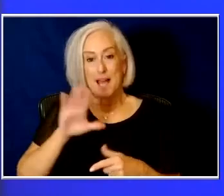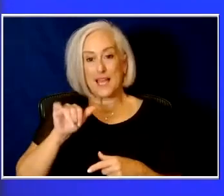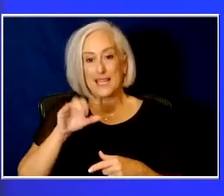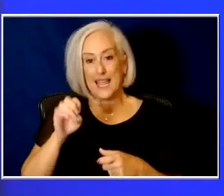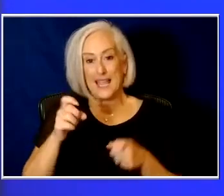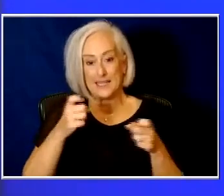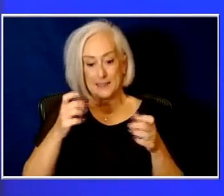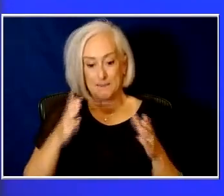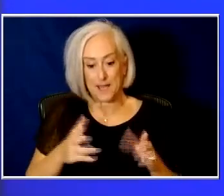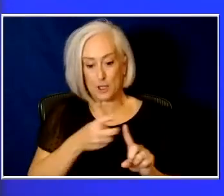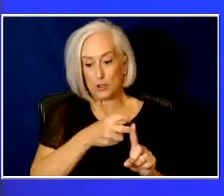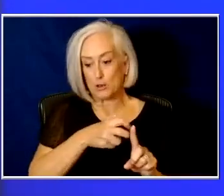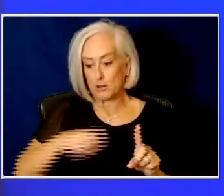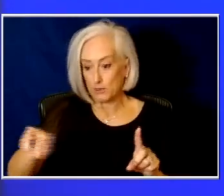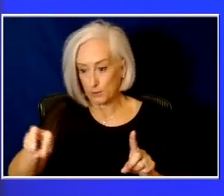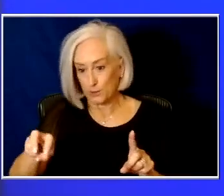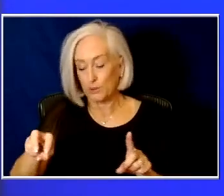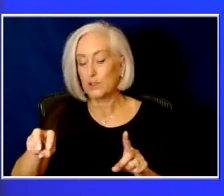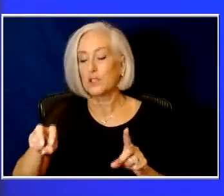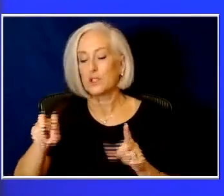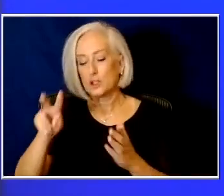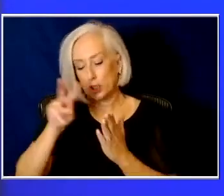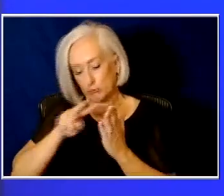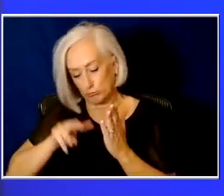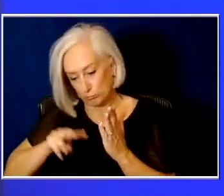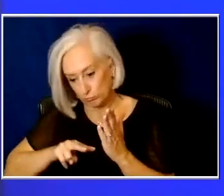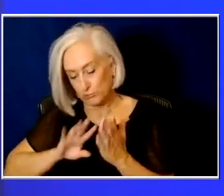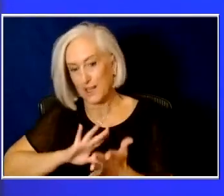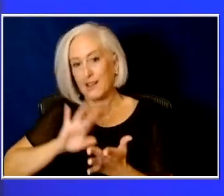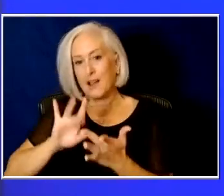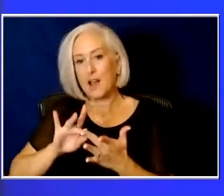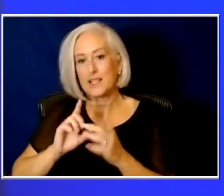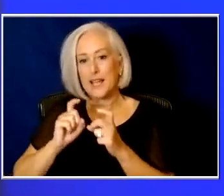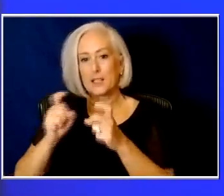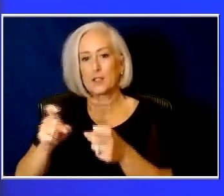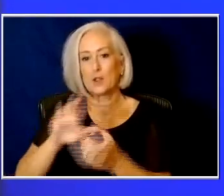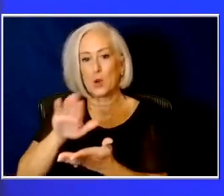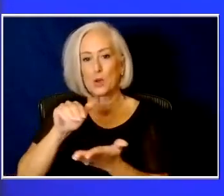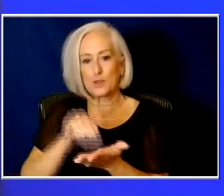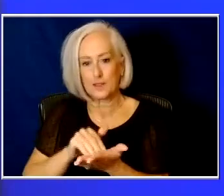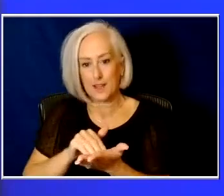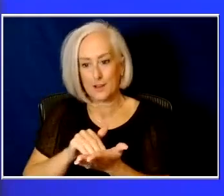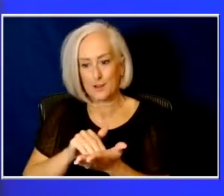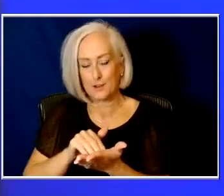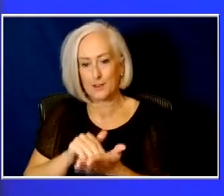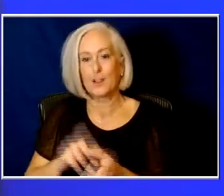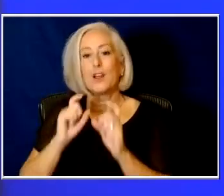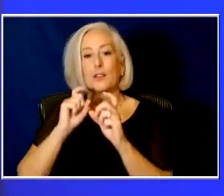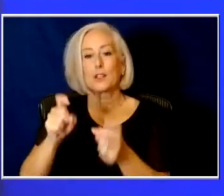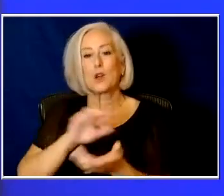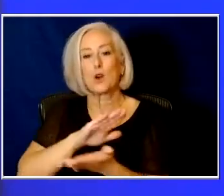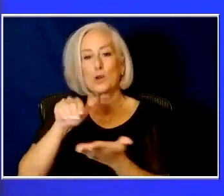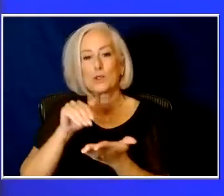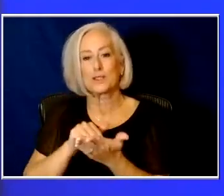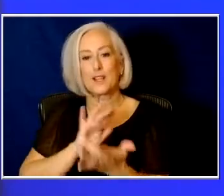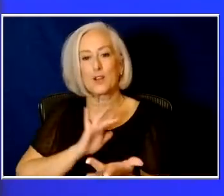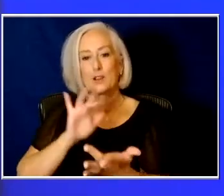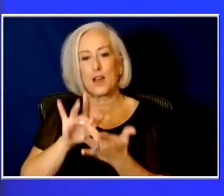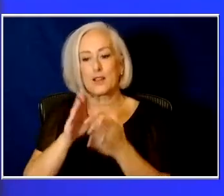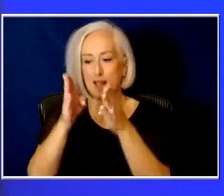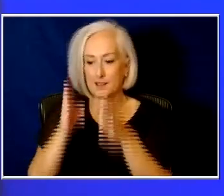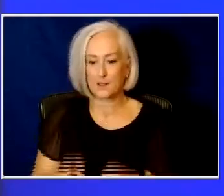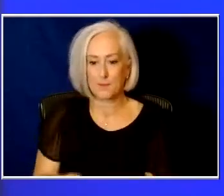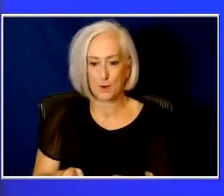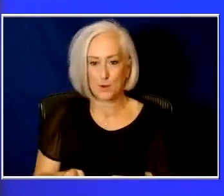then reaches out to the donor center. The donor center then reaches out to the donor, and then the donor gets back with them. They get blood drawn, we confirm everything